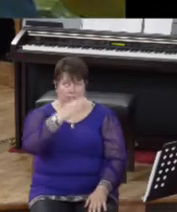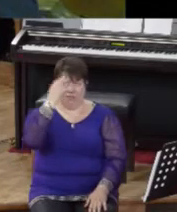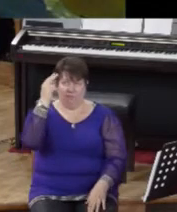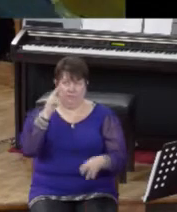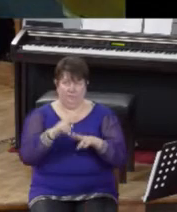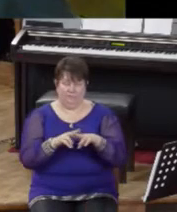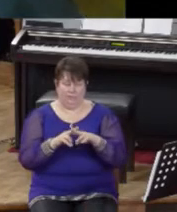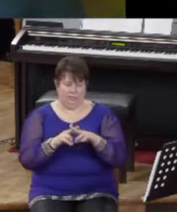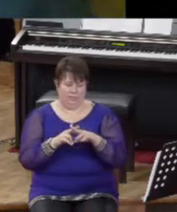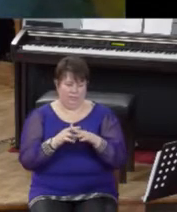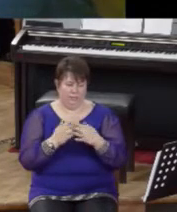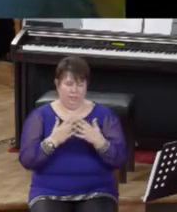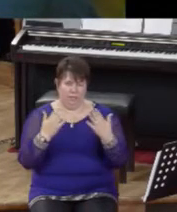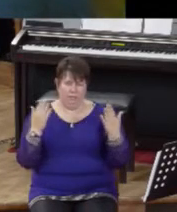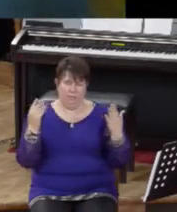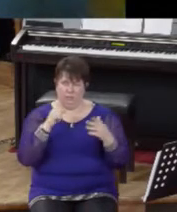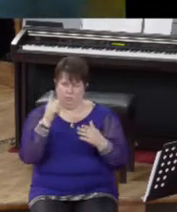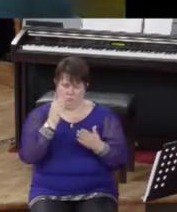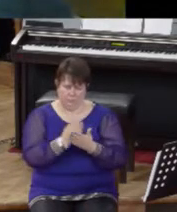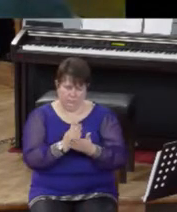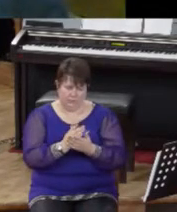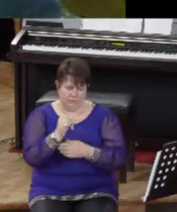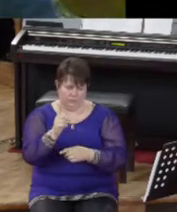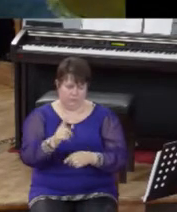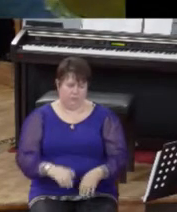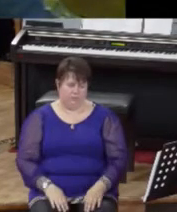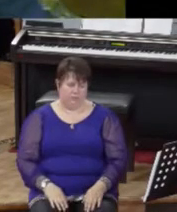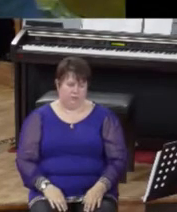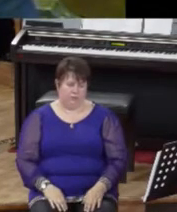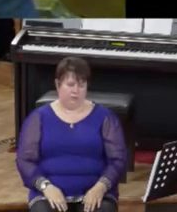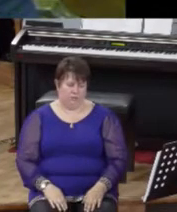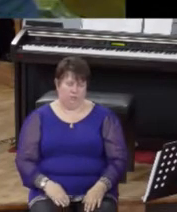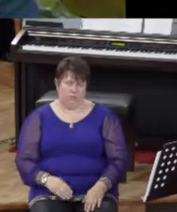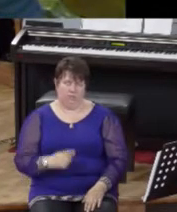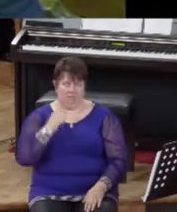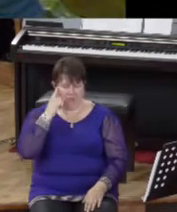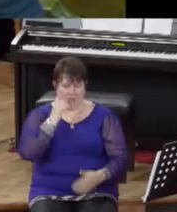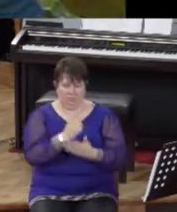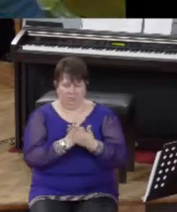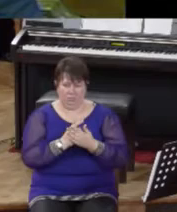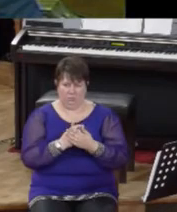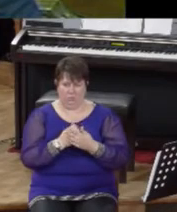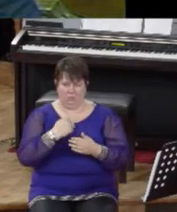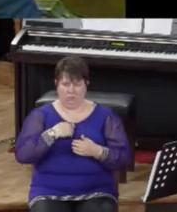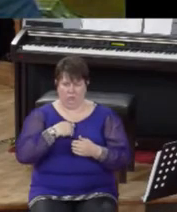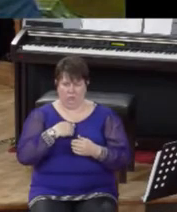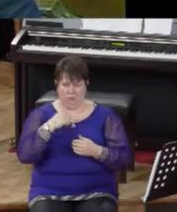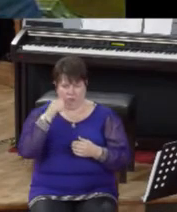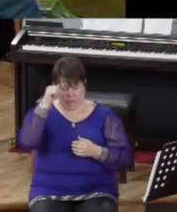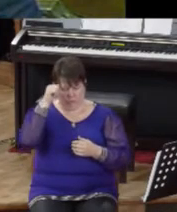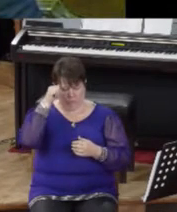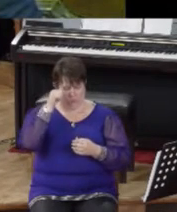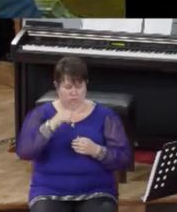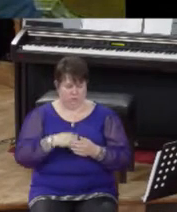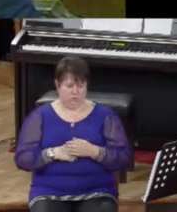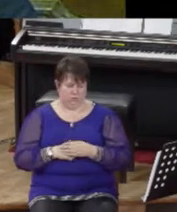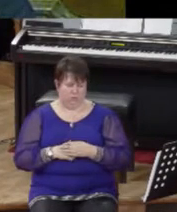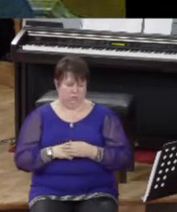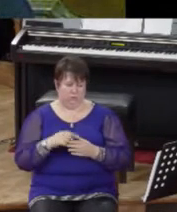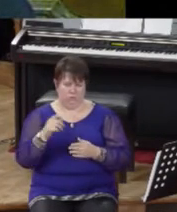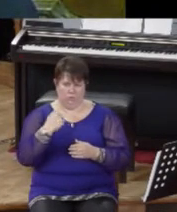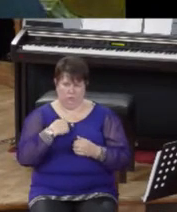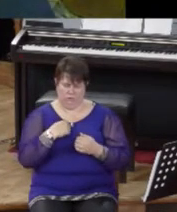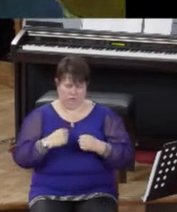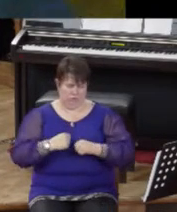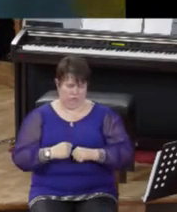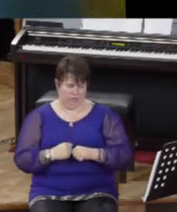Heavenly Father, many doubt you, relying on their own wisdom and strength. They